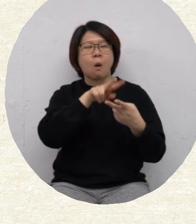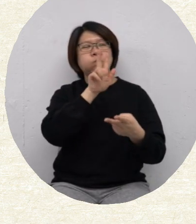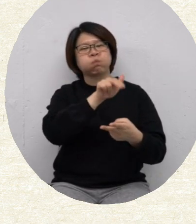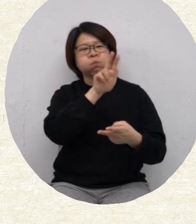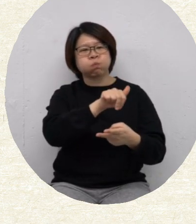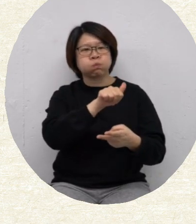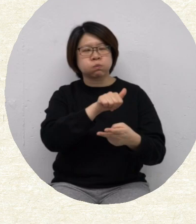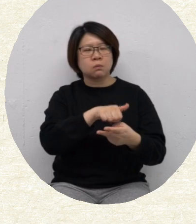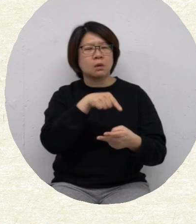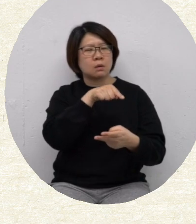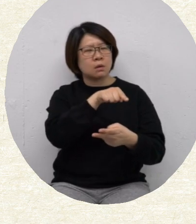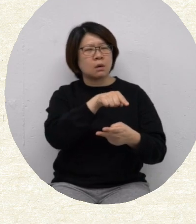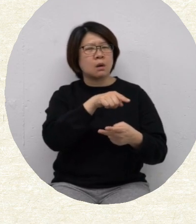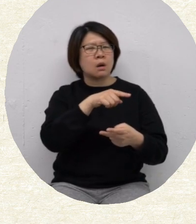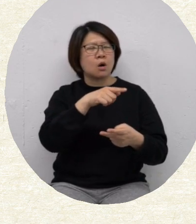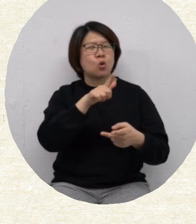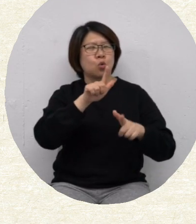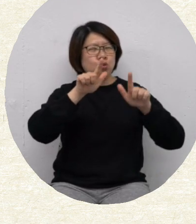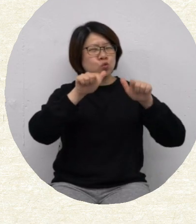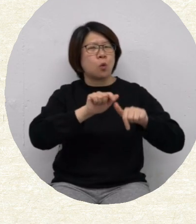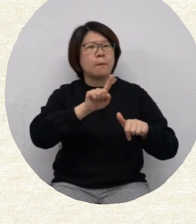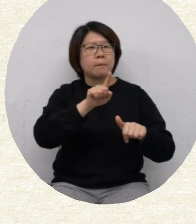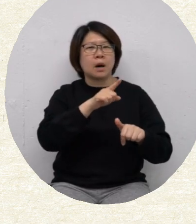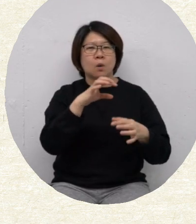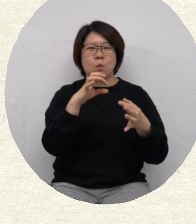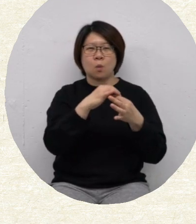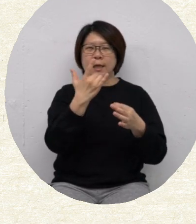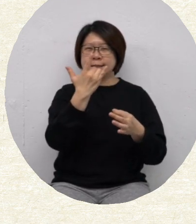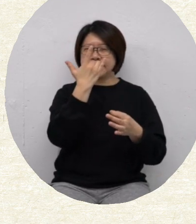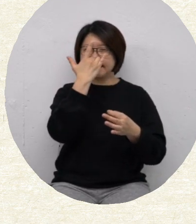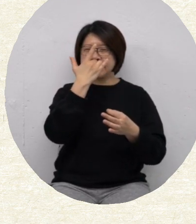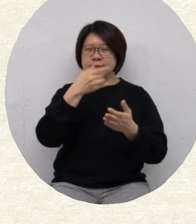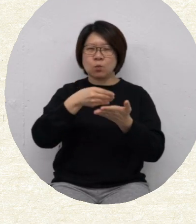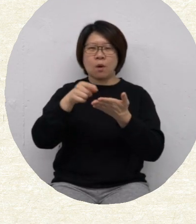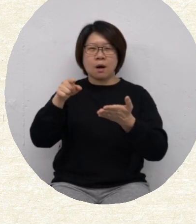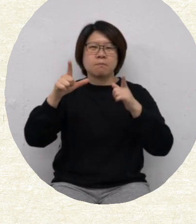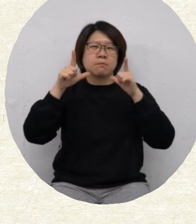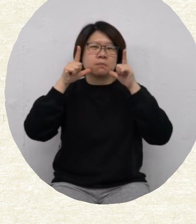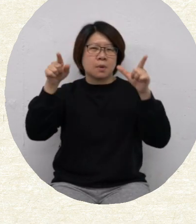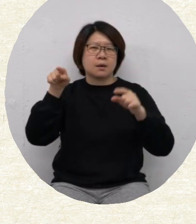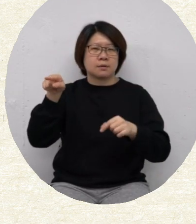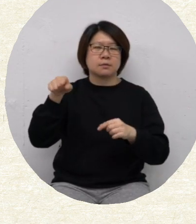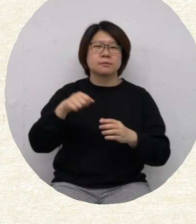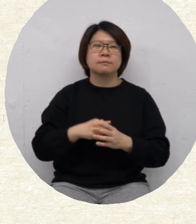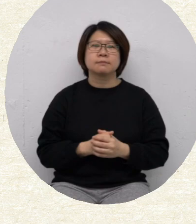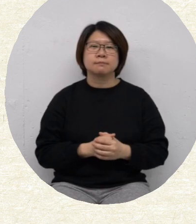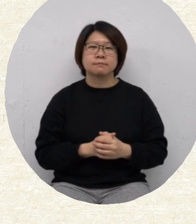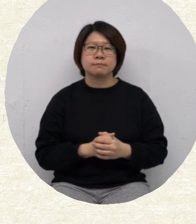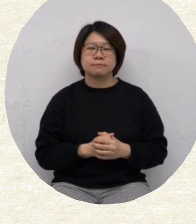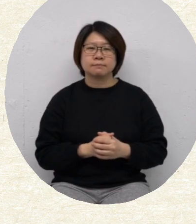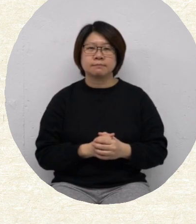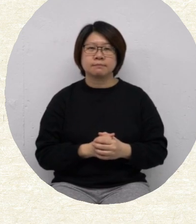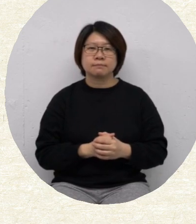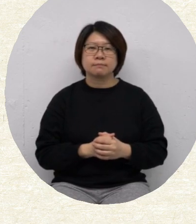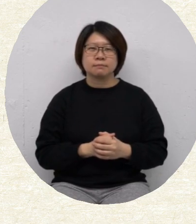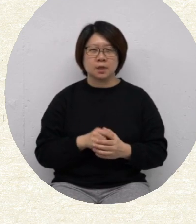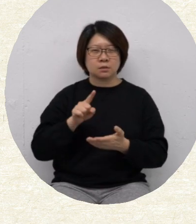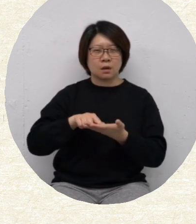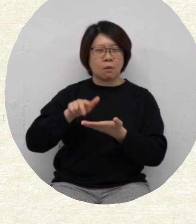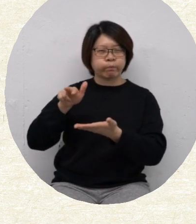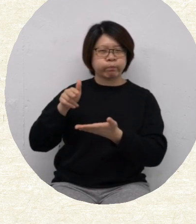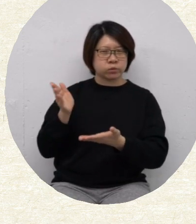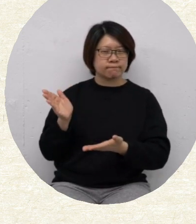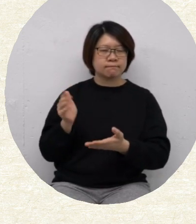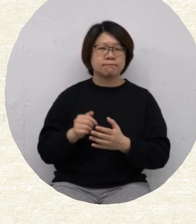Kollwitz. These Western-style oil-based woodblock prints had expressive and textured surfaces,